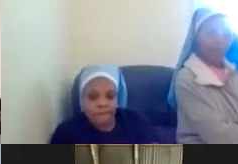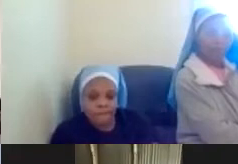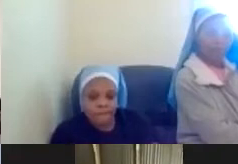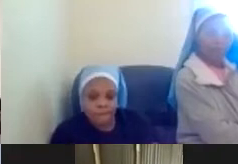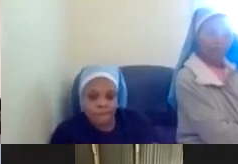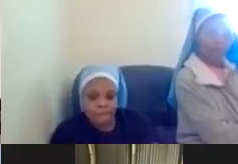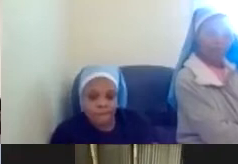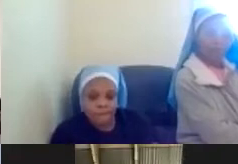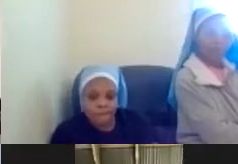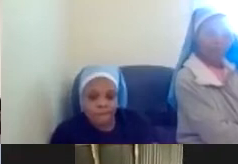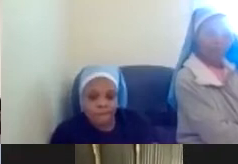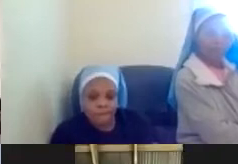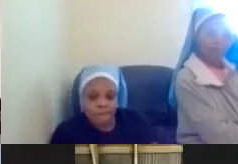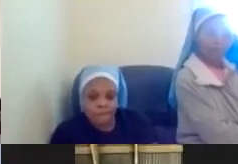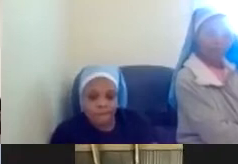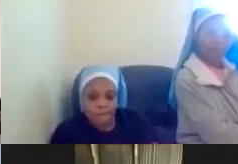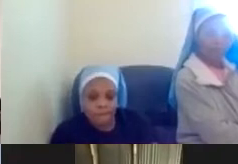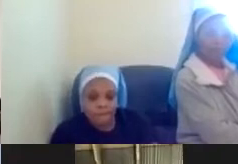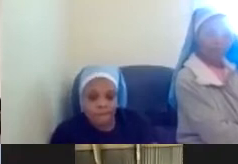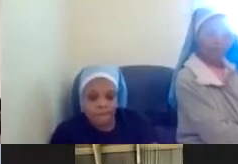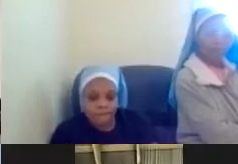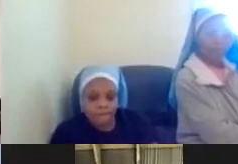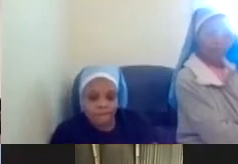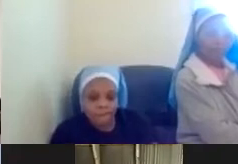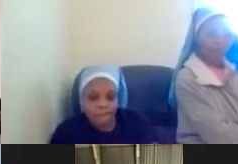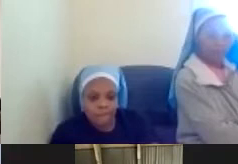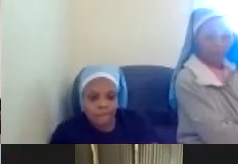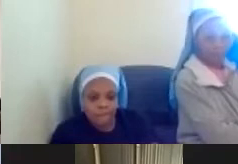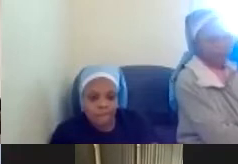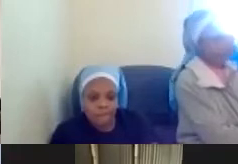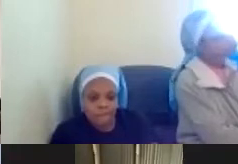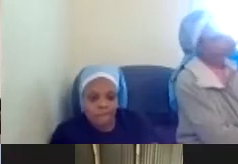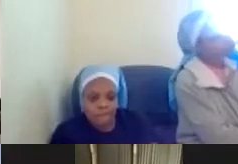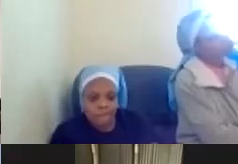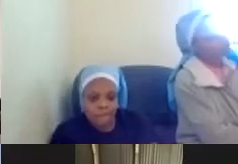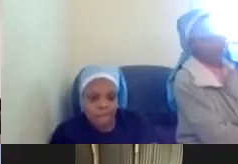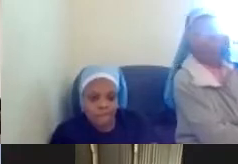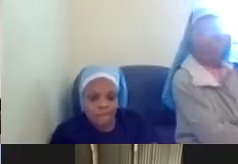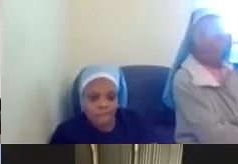off to grammar school. You faced it again when you went off to high school.